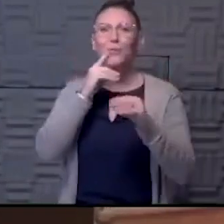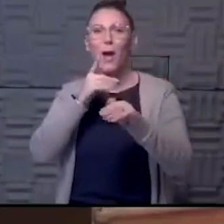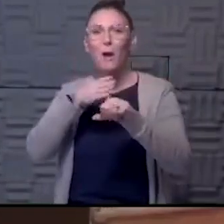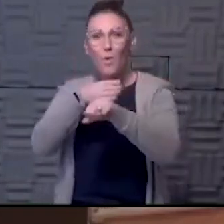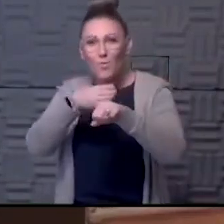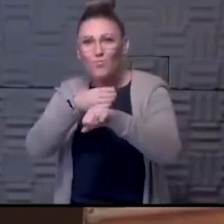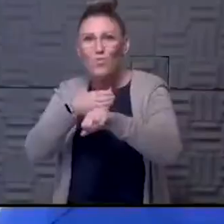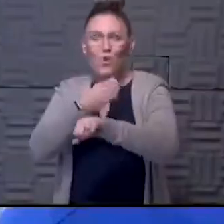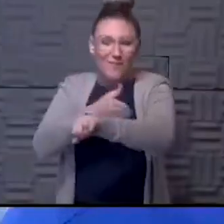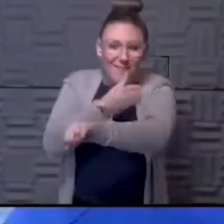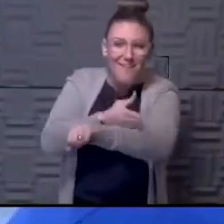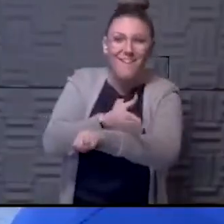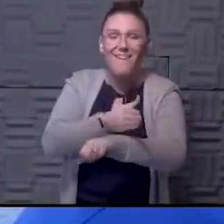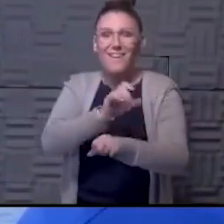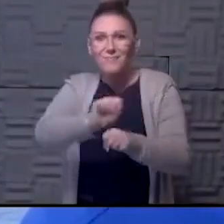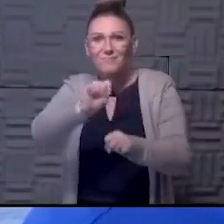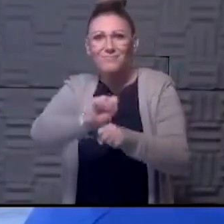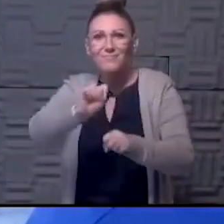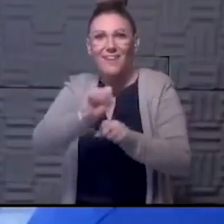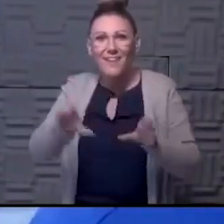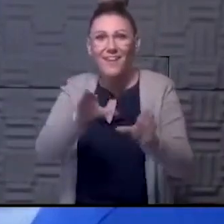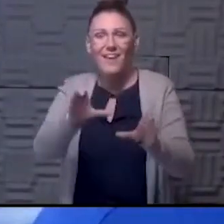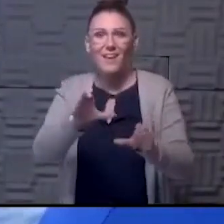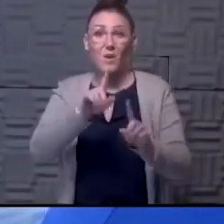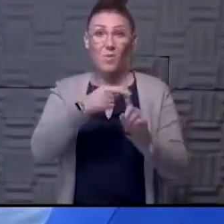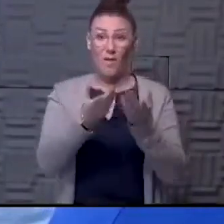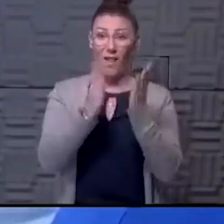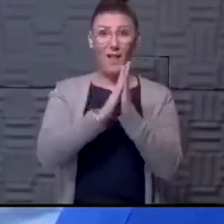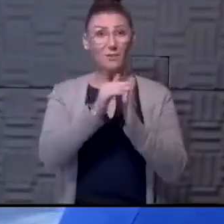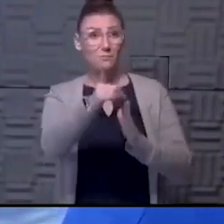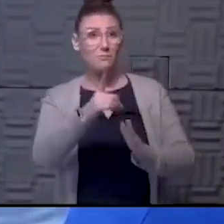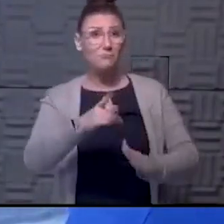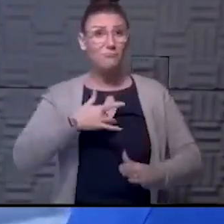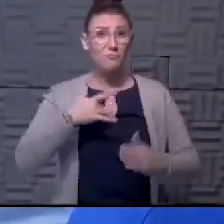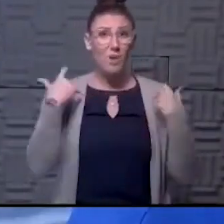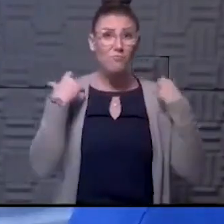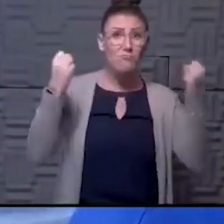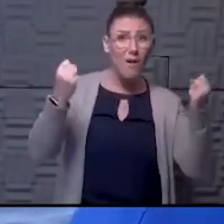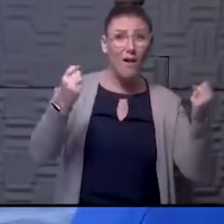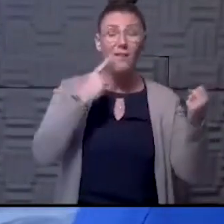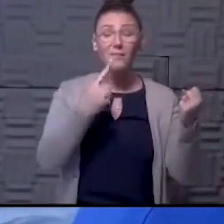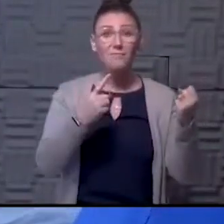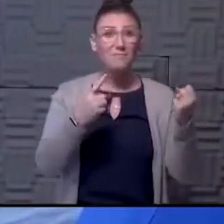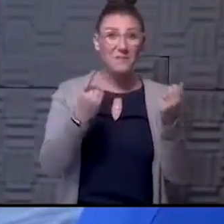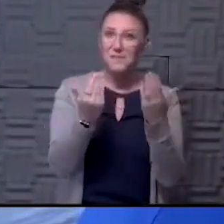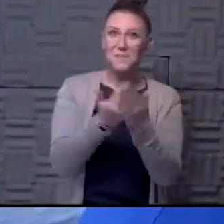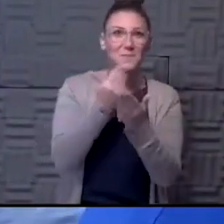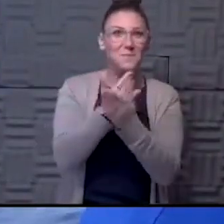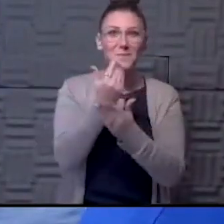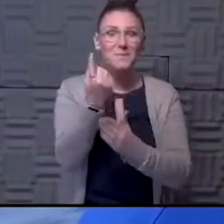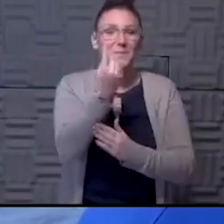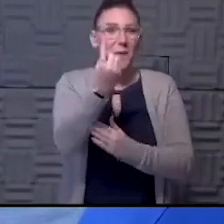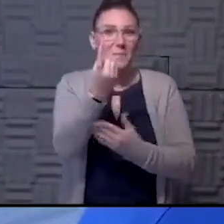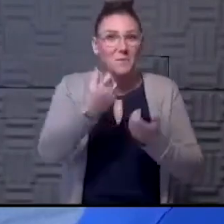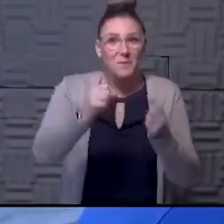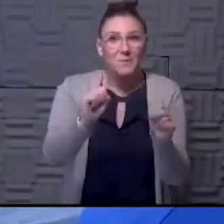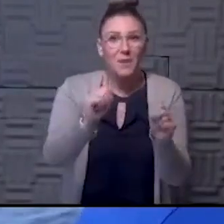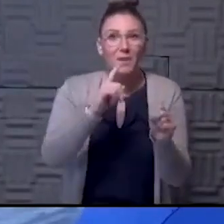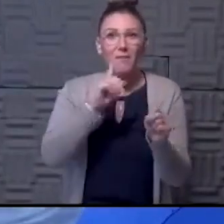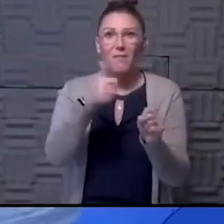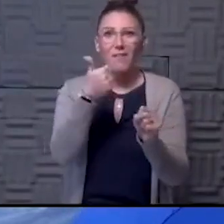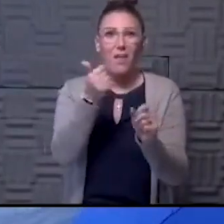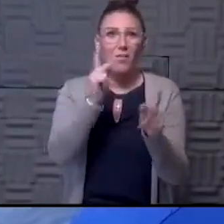being very, very active. When asked if he felt brave for trying something new that might help him and so many others affected